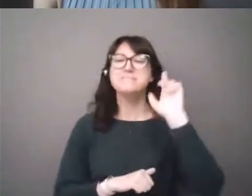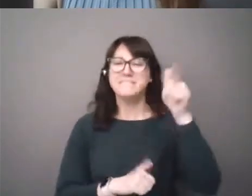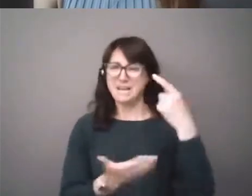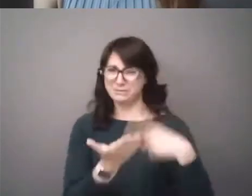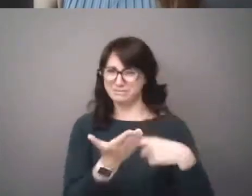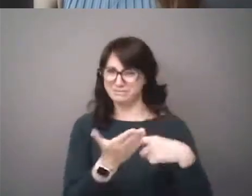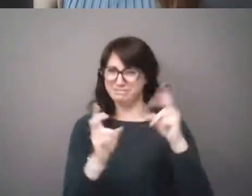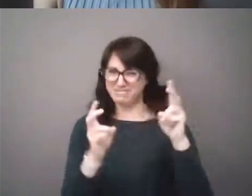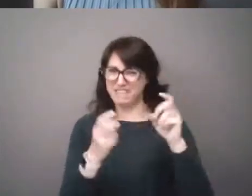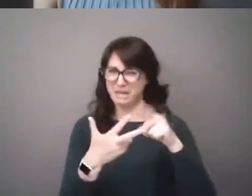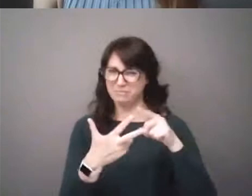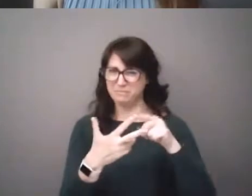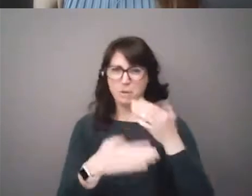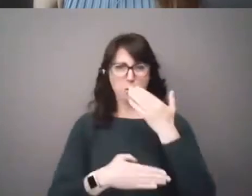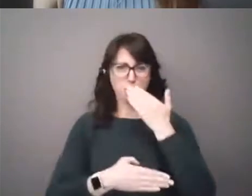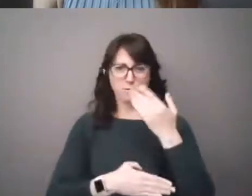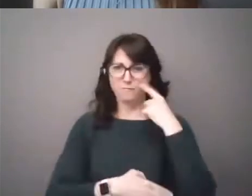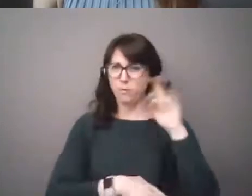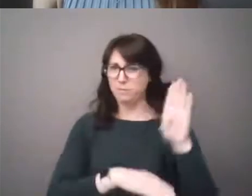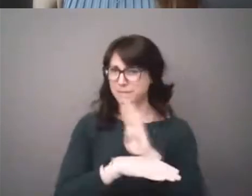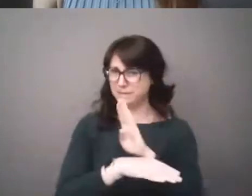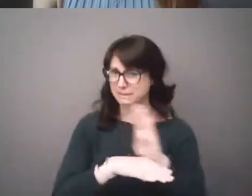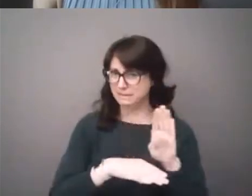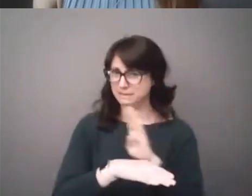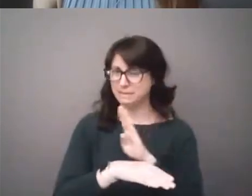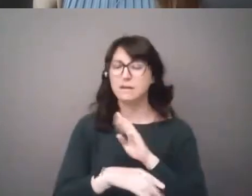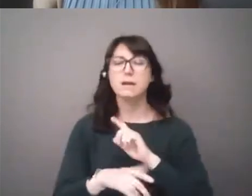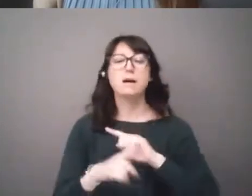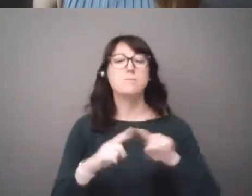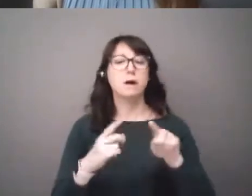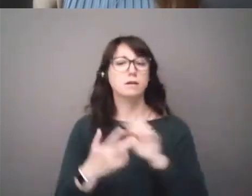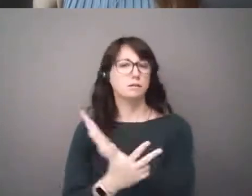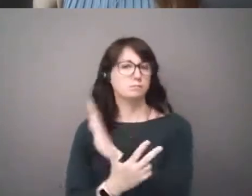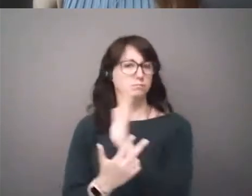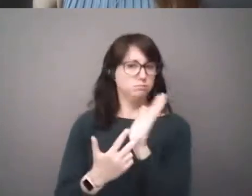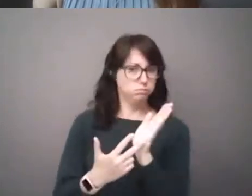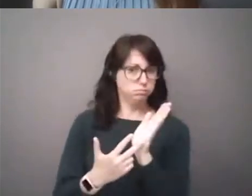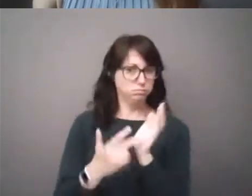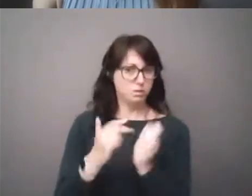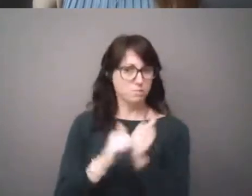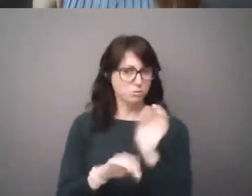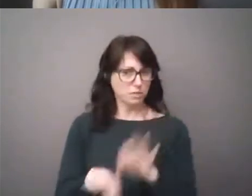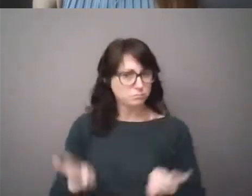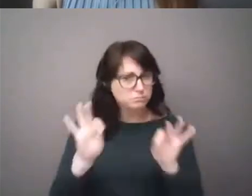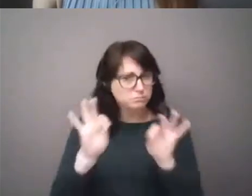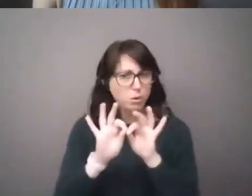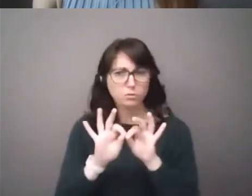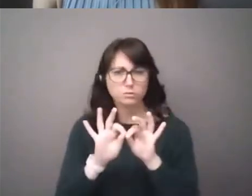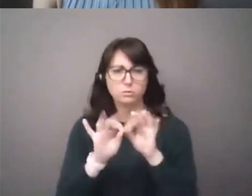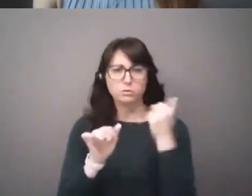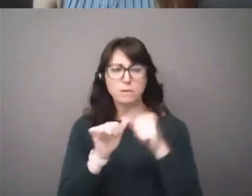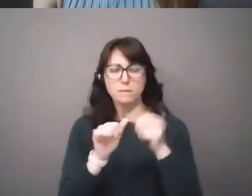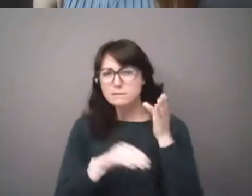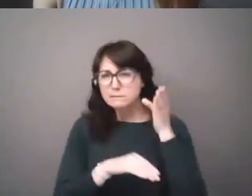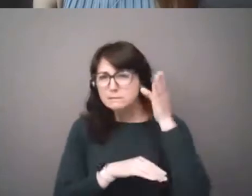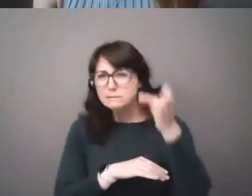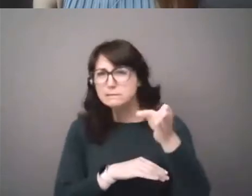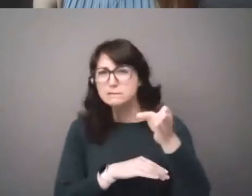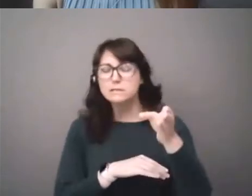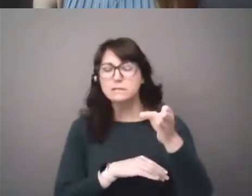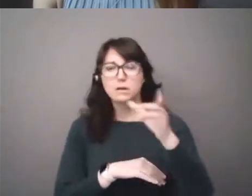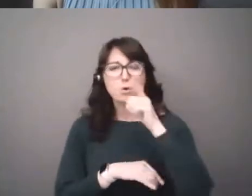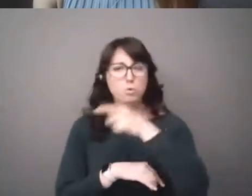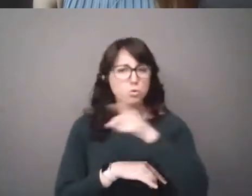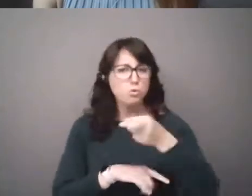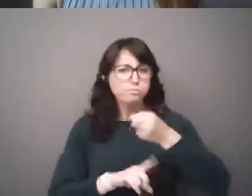I move forward. But the most important one, and the thing that we've got to take forward, and as people